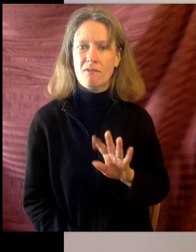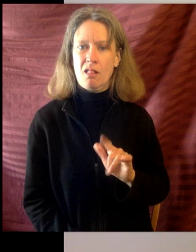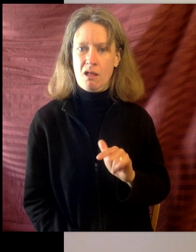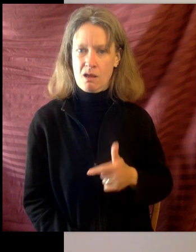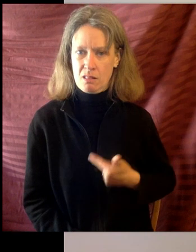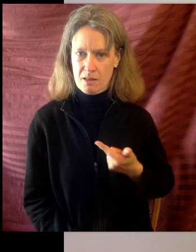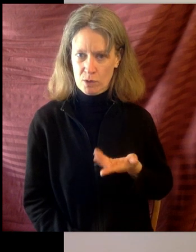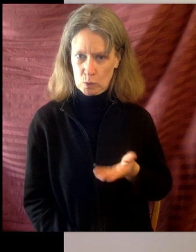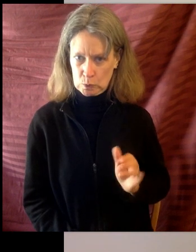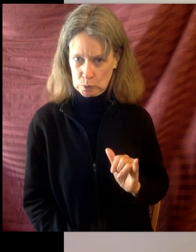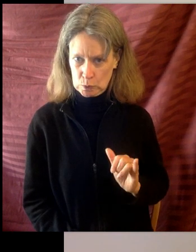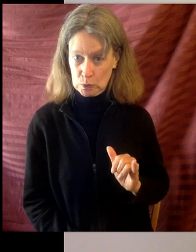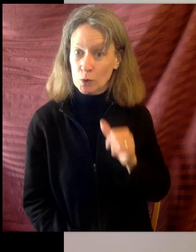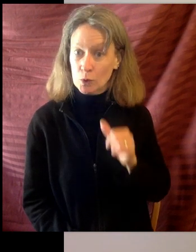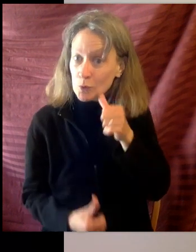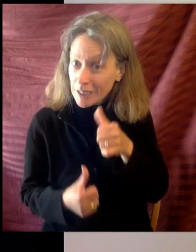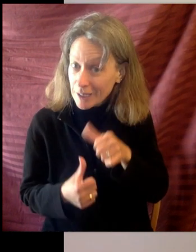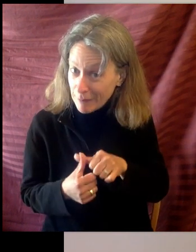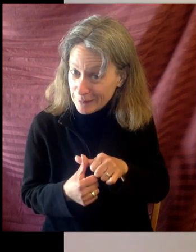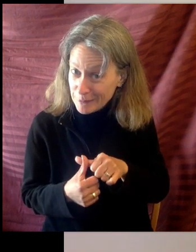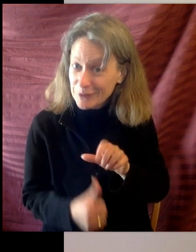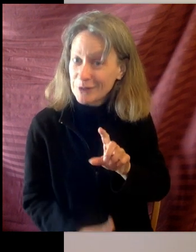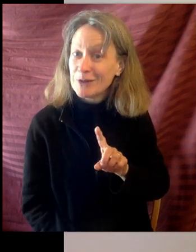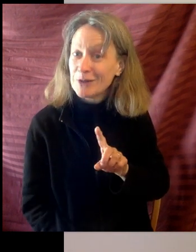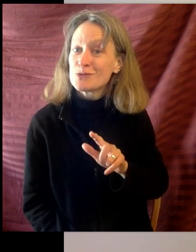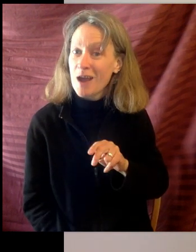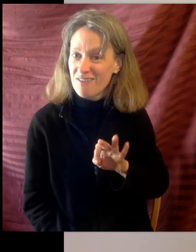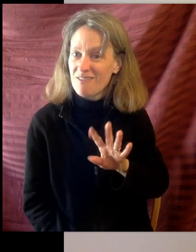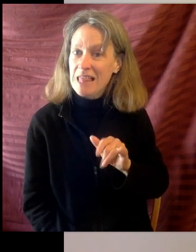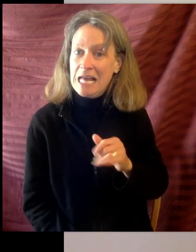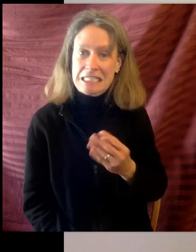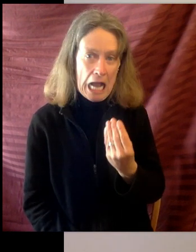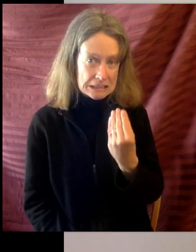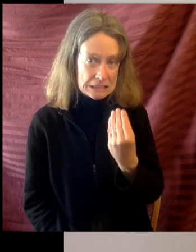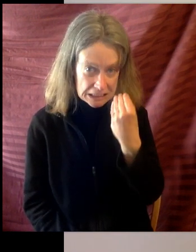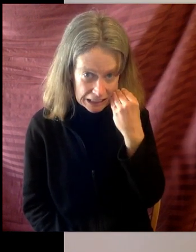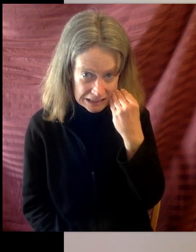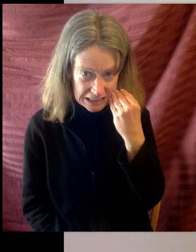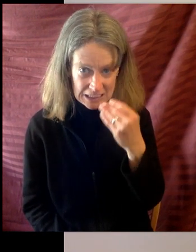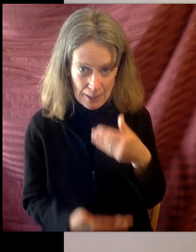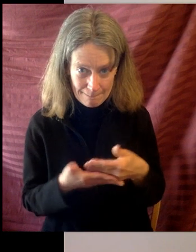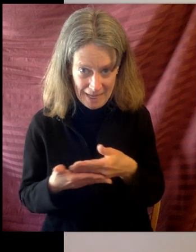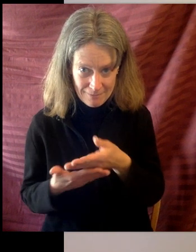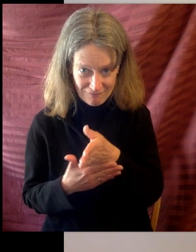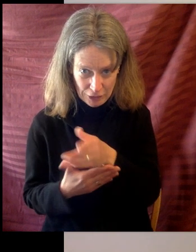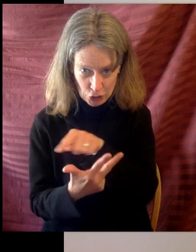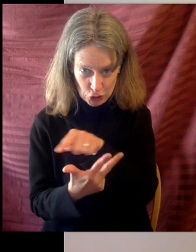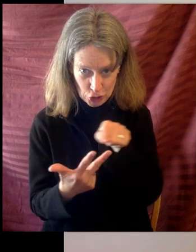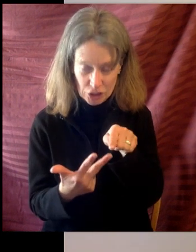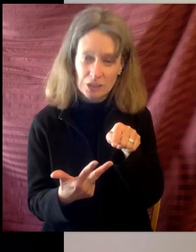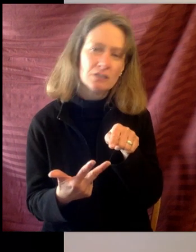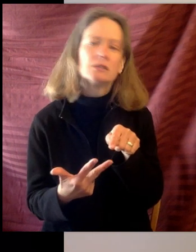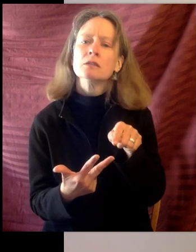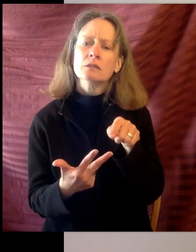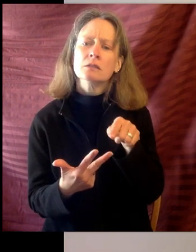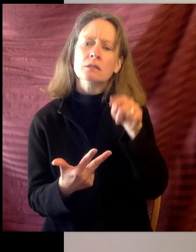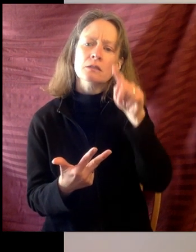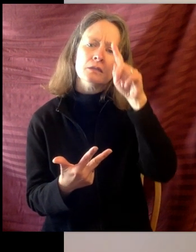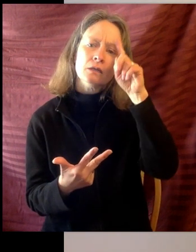That like to eat the stickleback. So which baby is going to have a better chance of living? The one with the